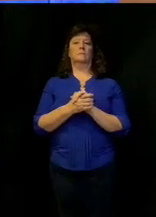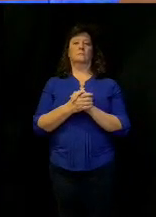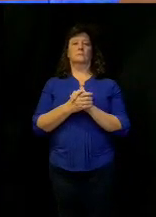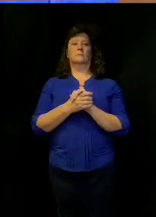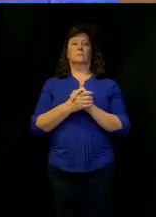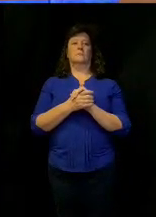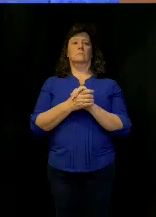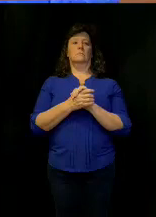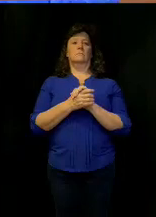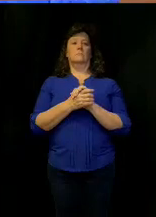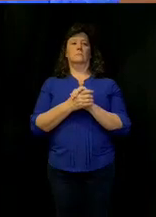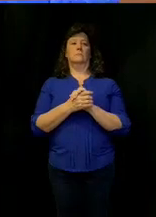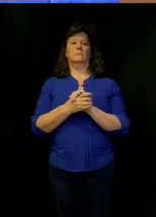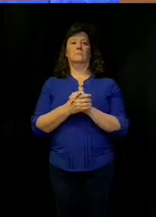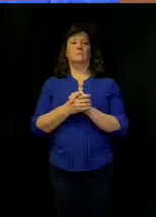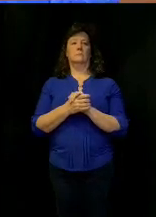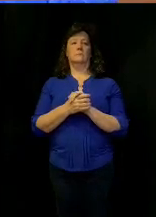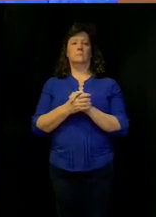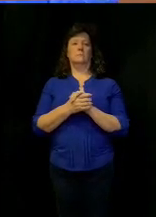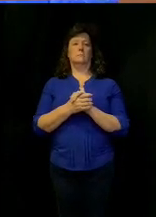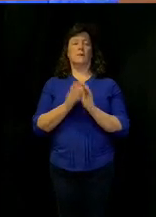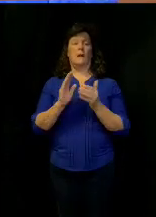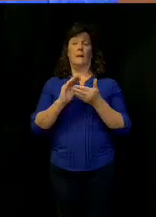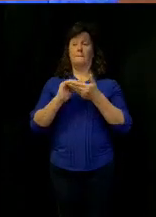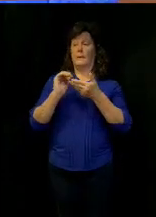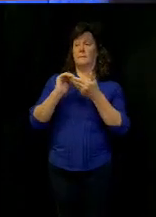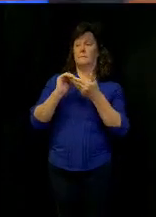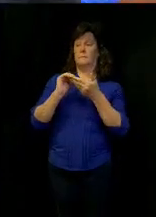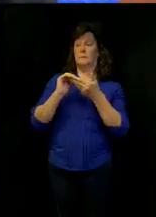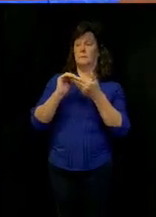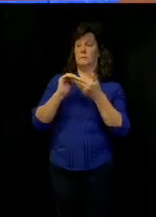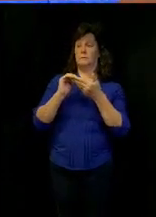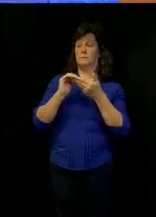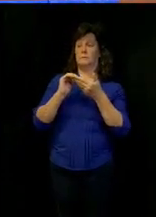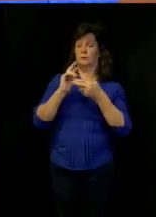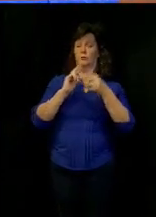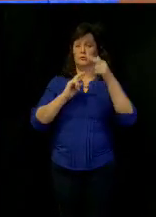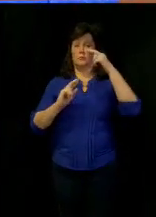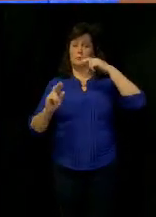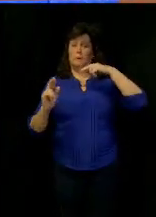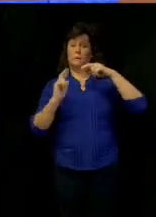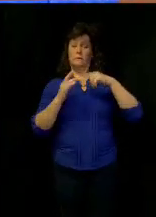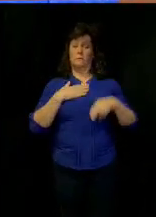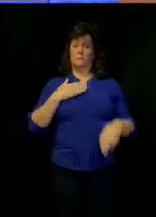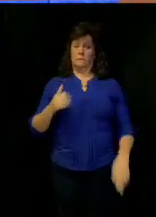This message has revolutionized my life. It revolutionized my life.